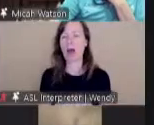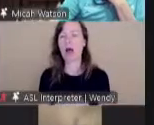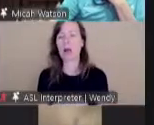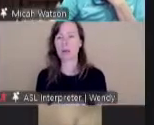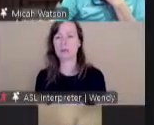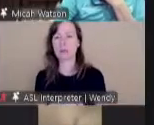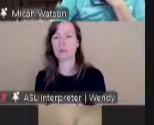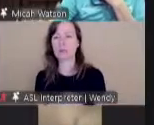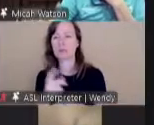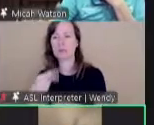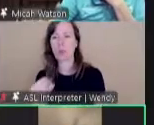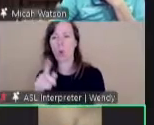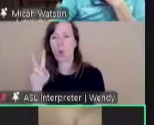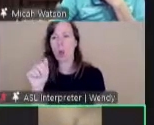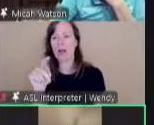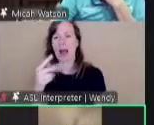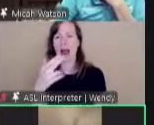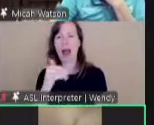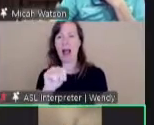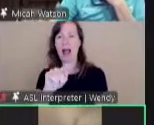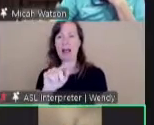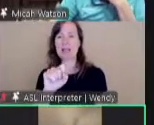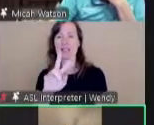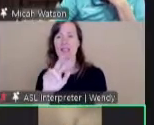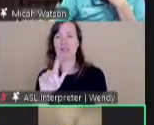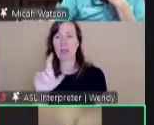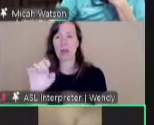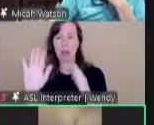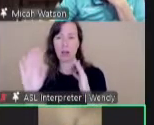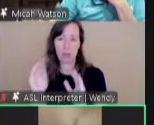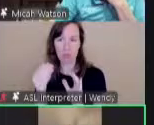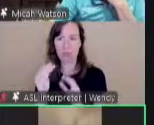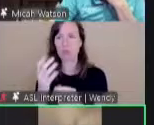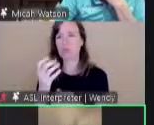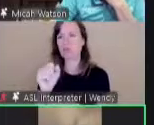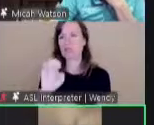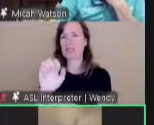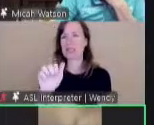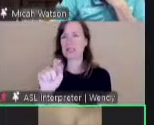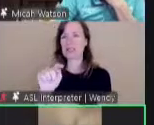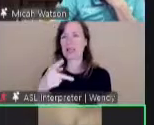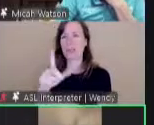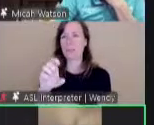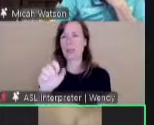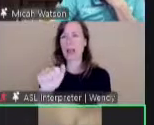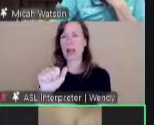at Hyattsville, we looked at Seat Pleasant,